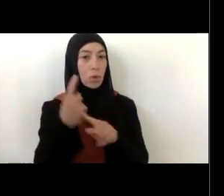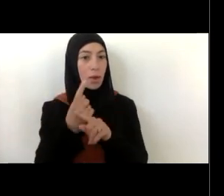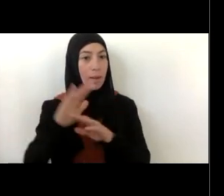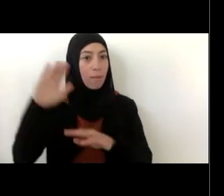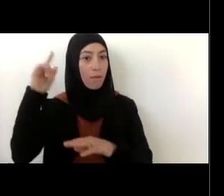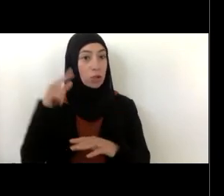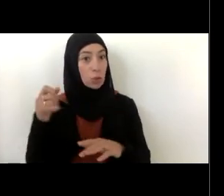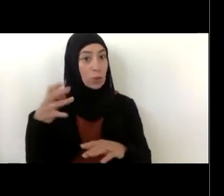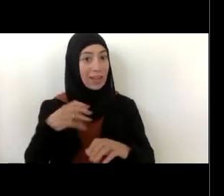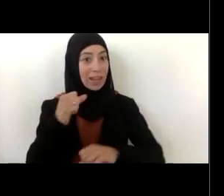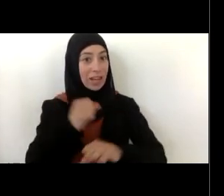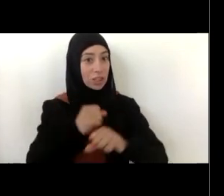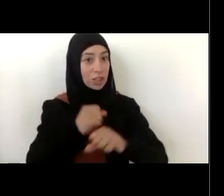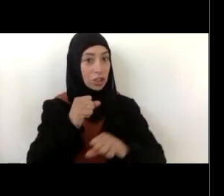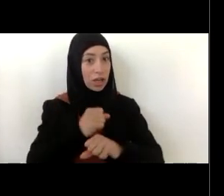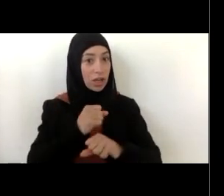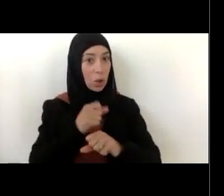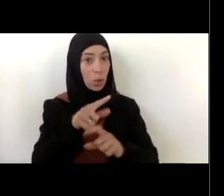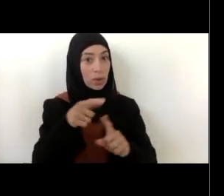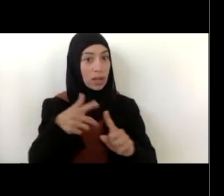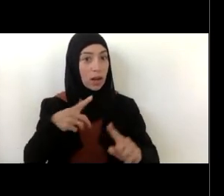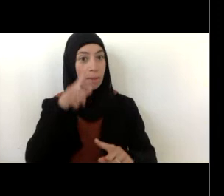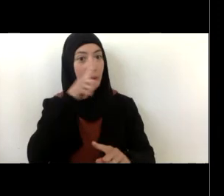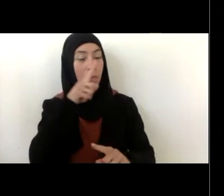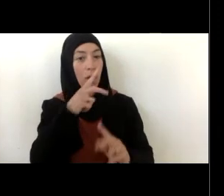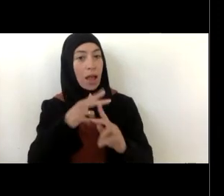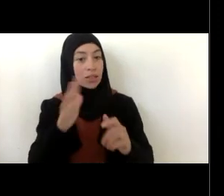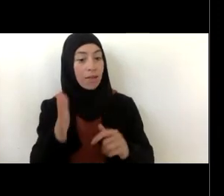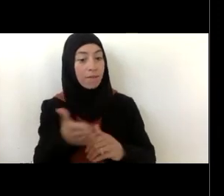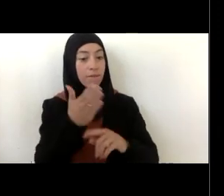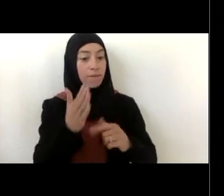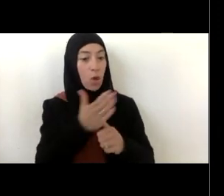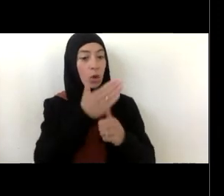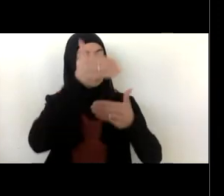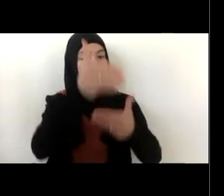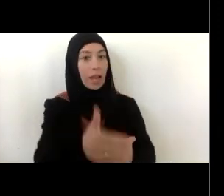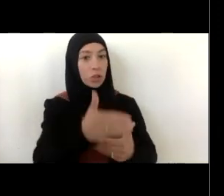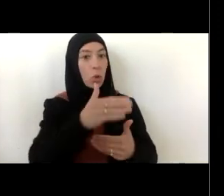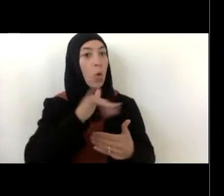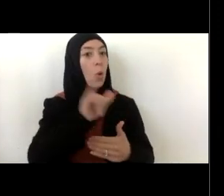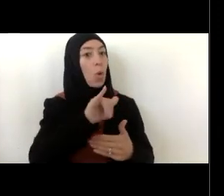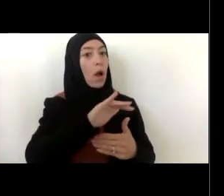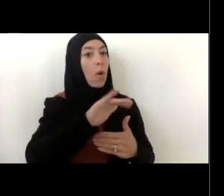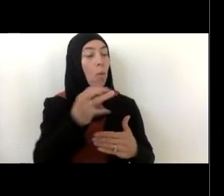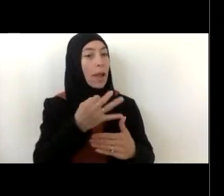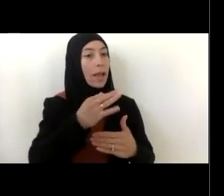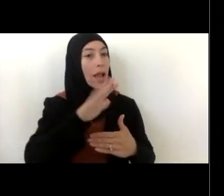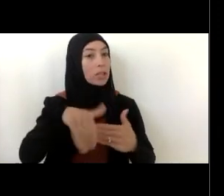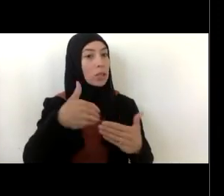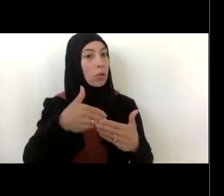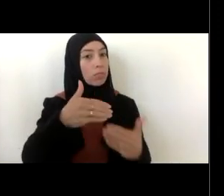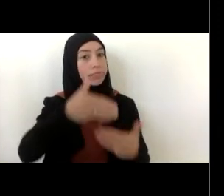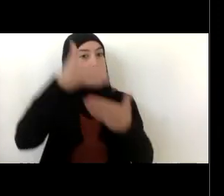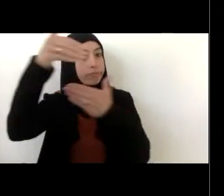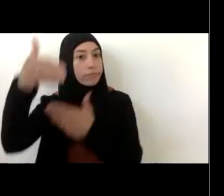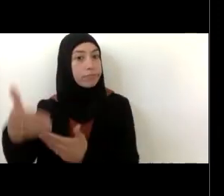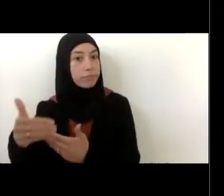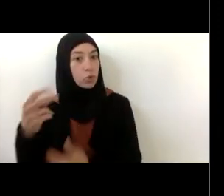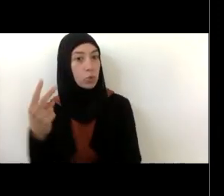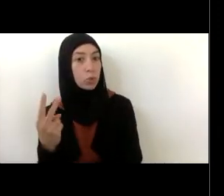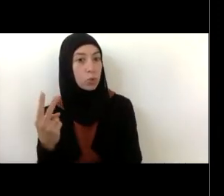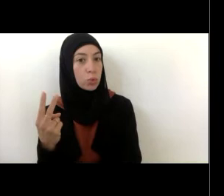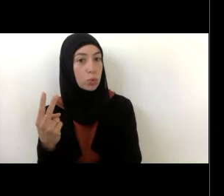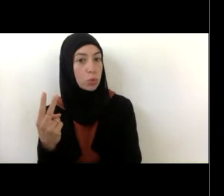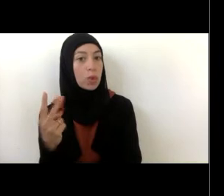engineer and or technical people at the first stage or not until stage 2? That's correct.